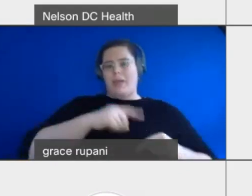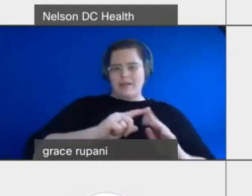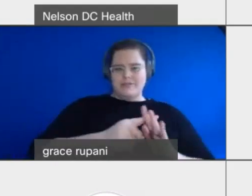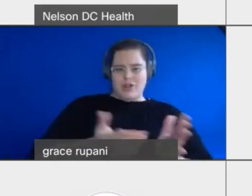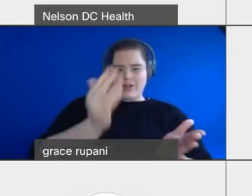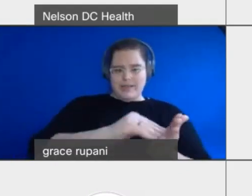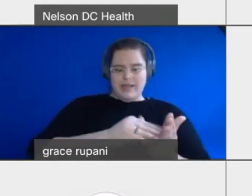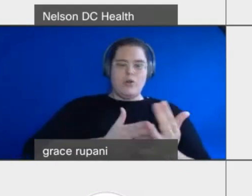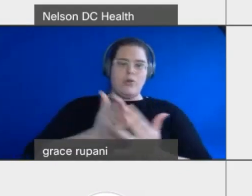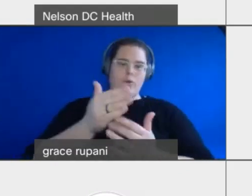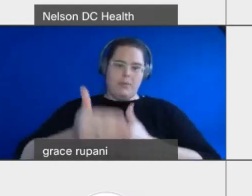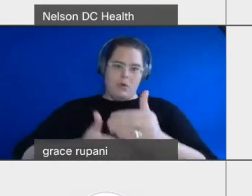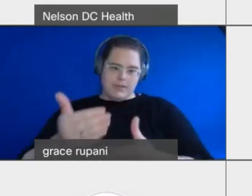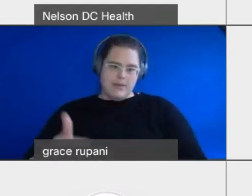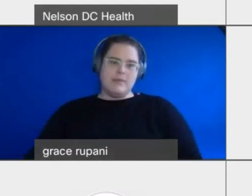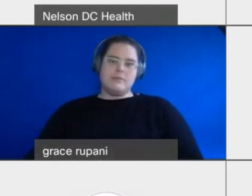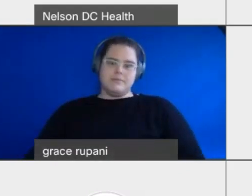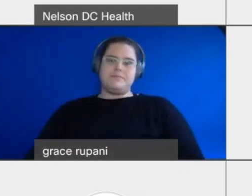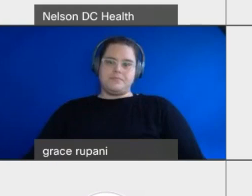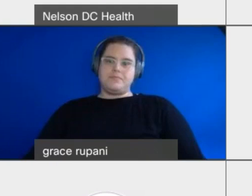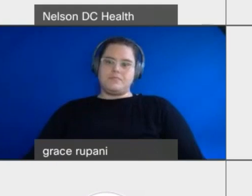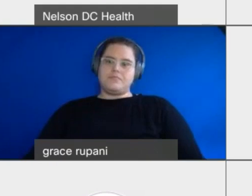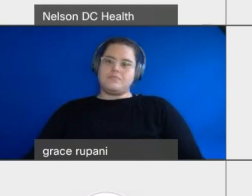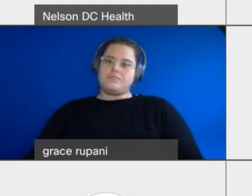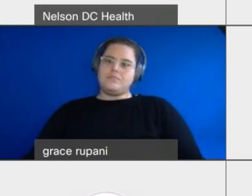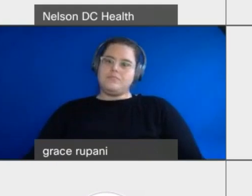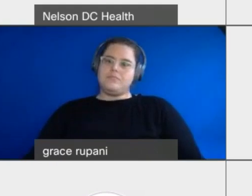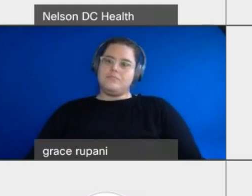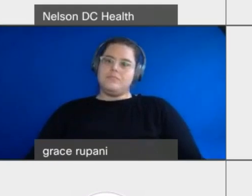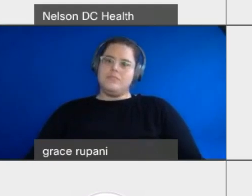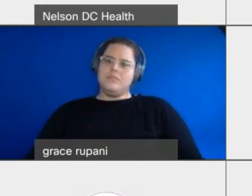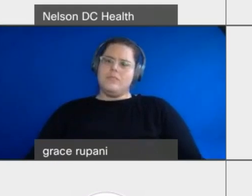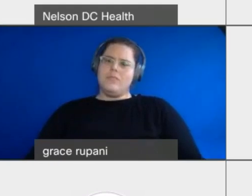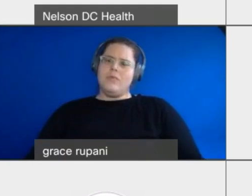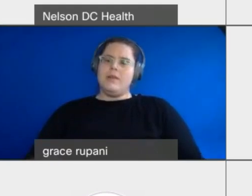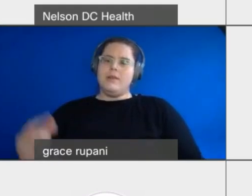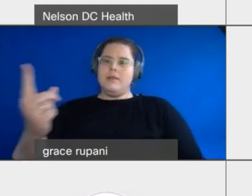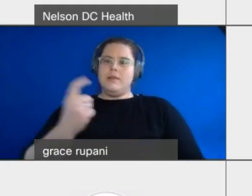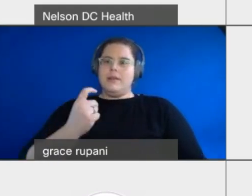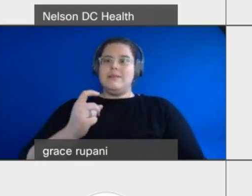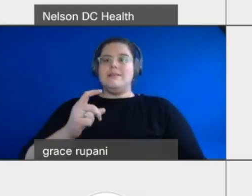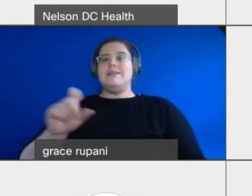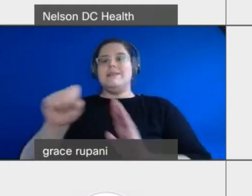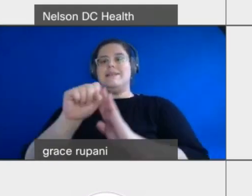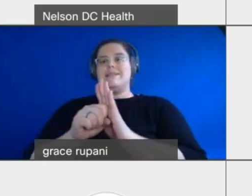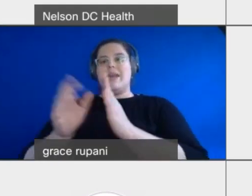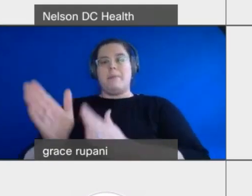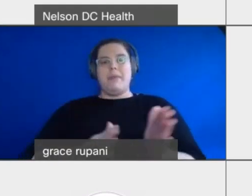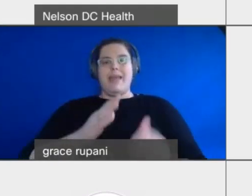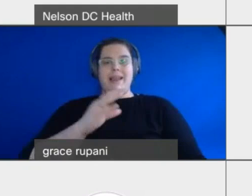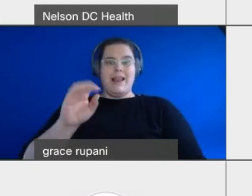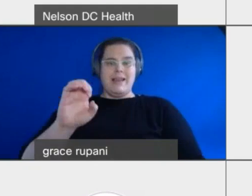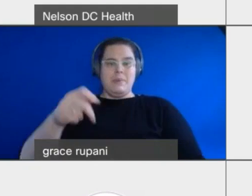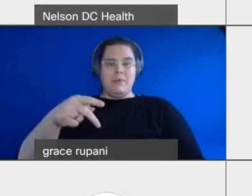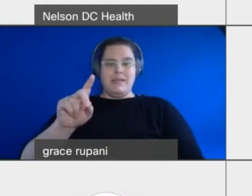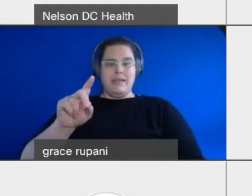Can you clarify when home health aides under the state plan and EPD waiver will be vaccinated? When will